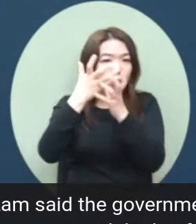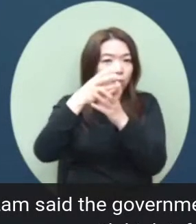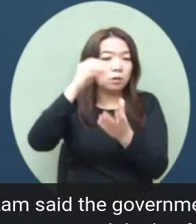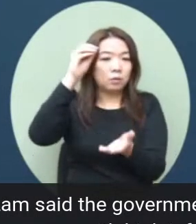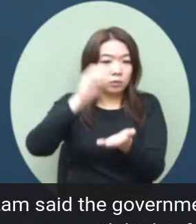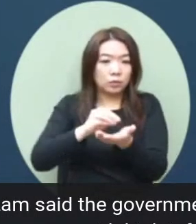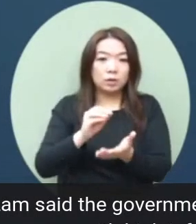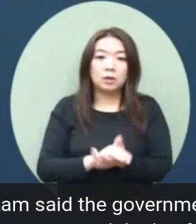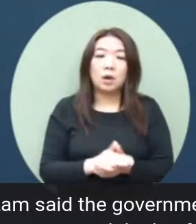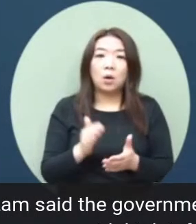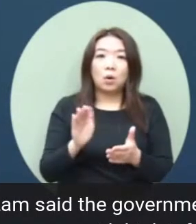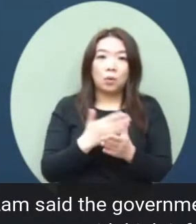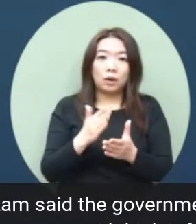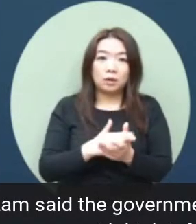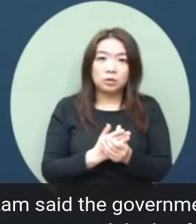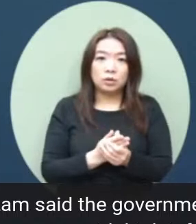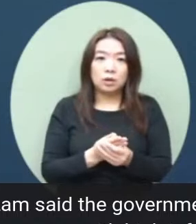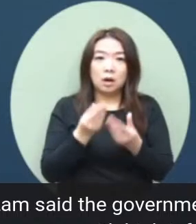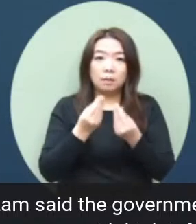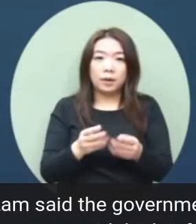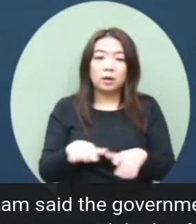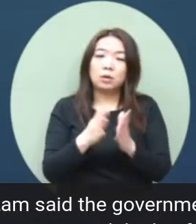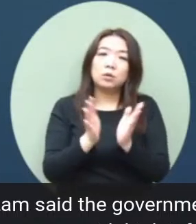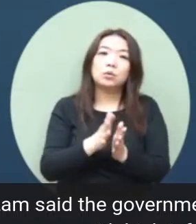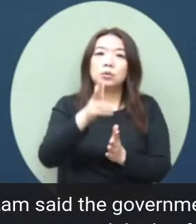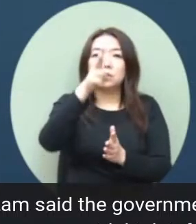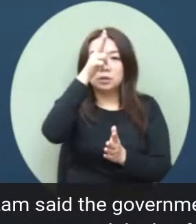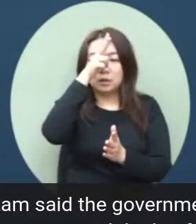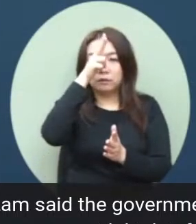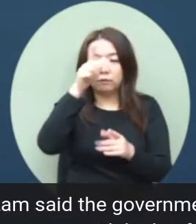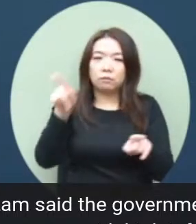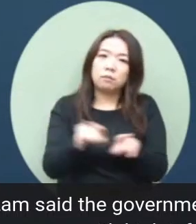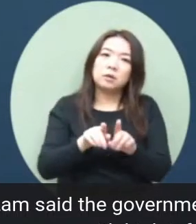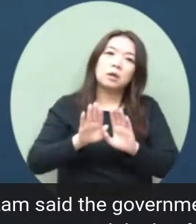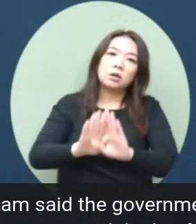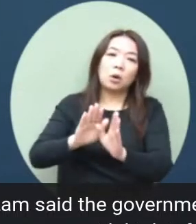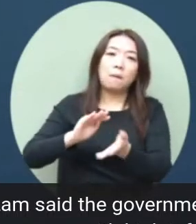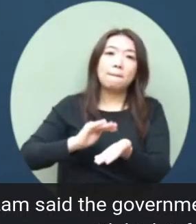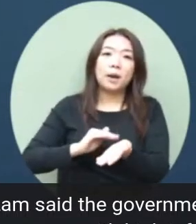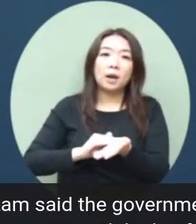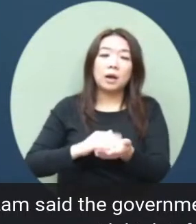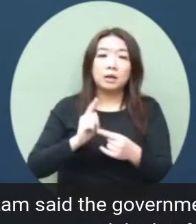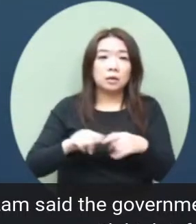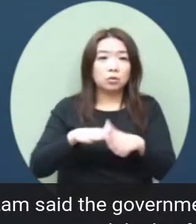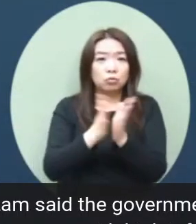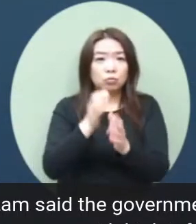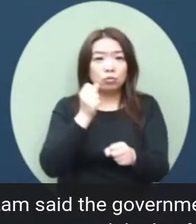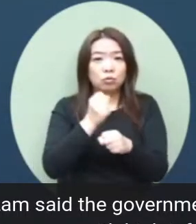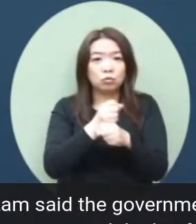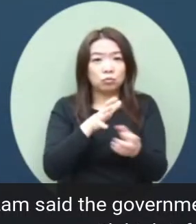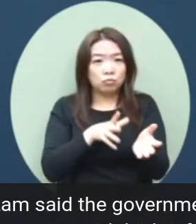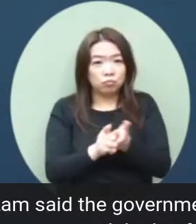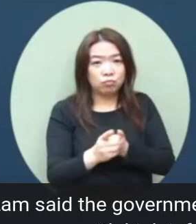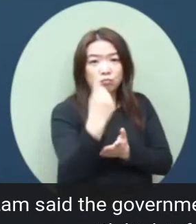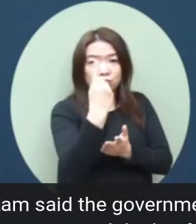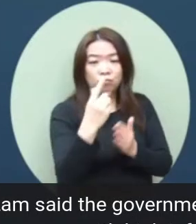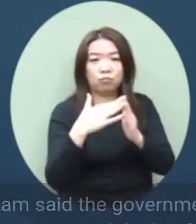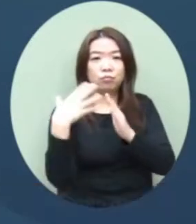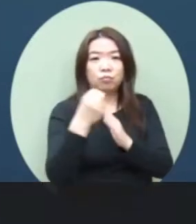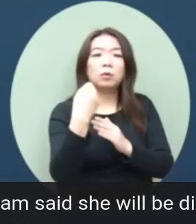task forces. But then the following day, the senior level of government had to make a decision.